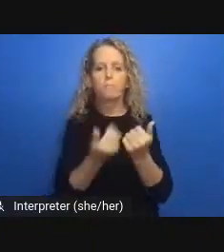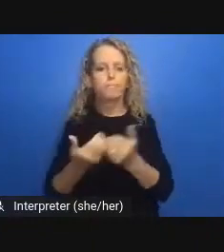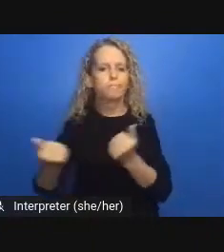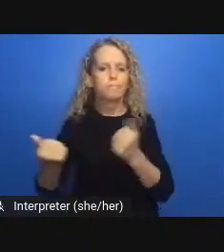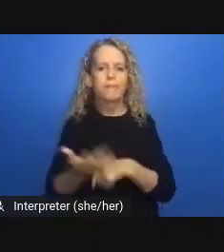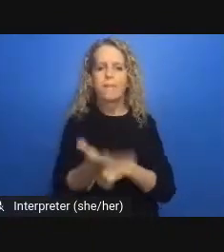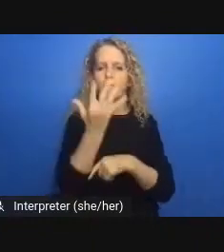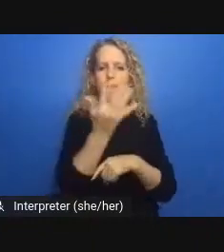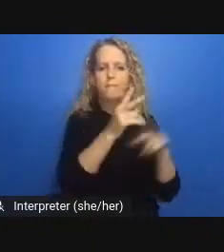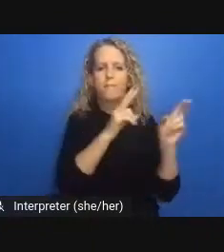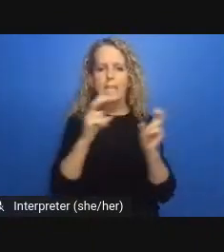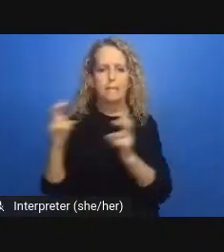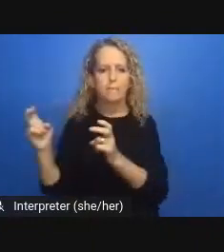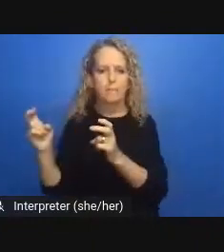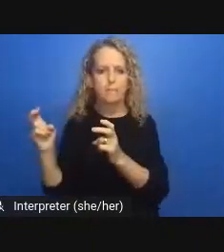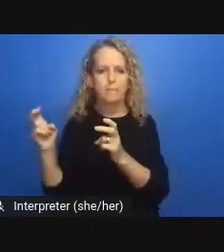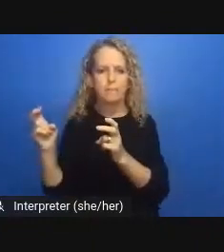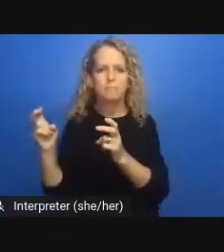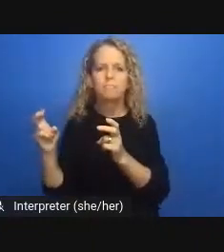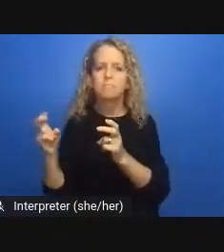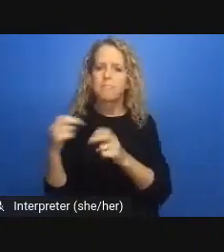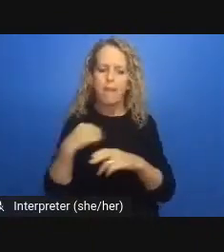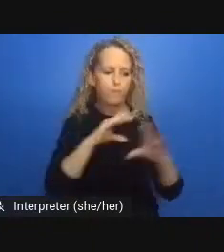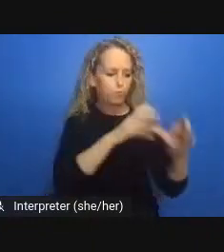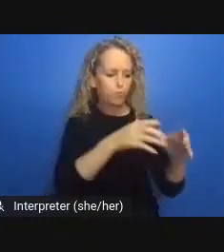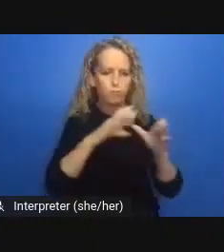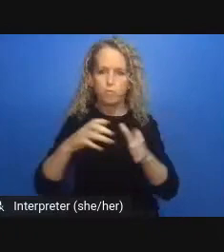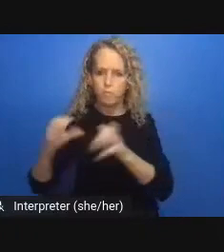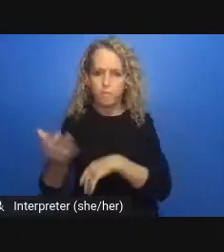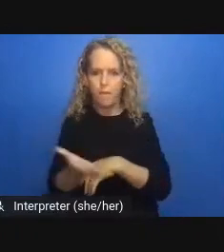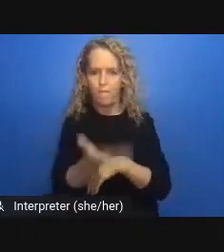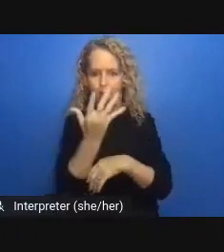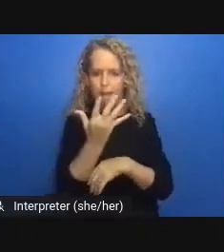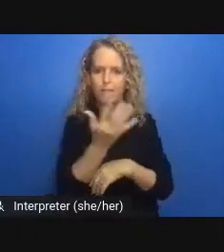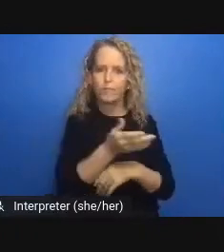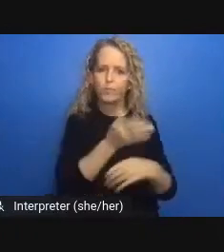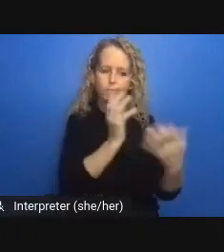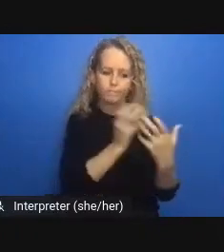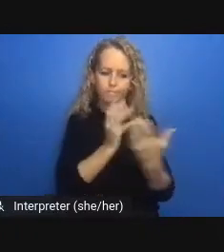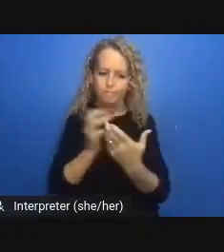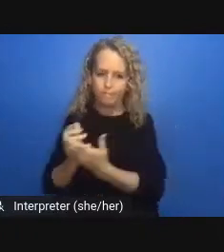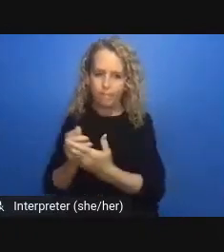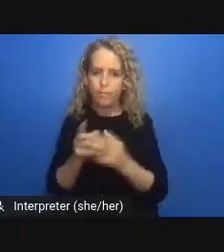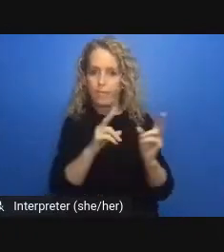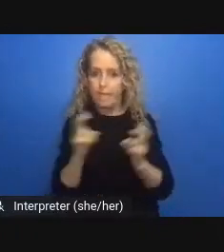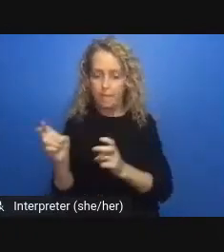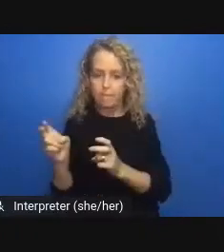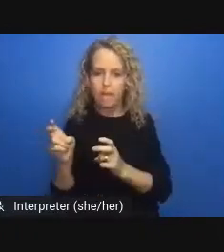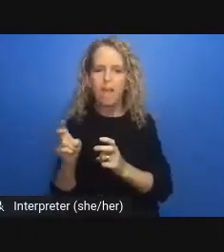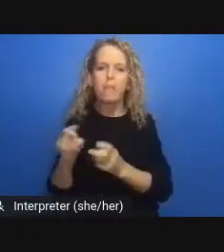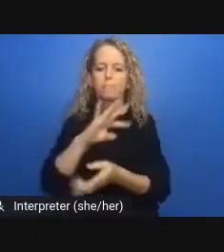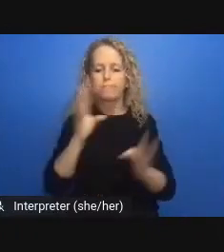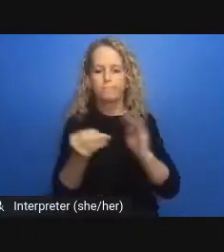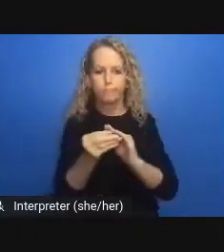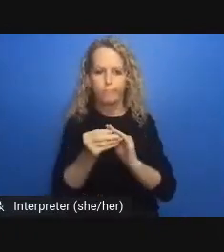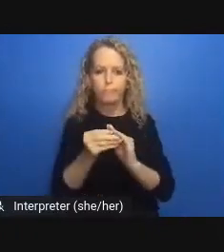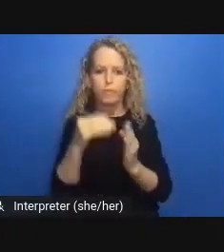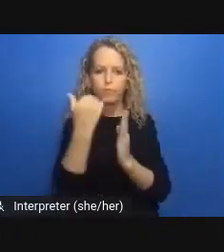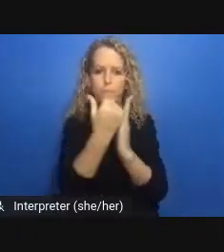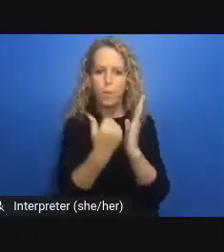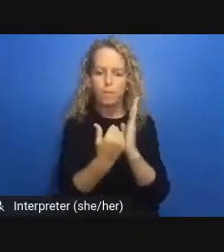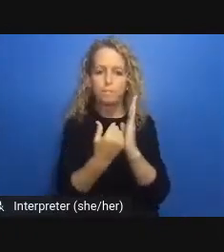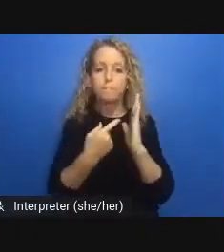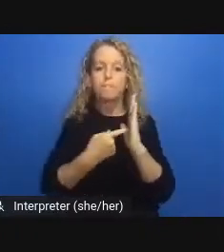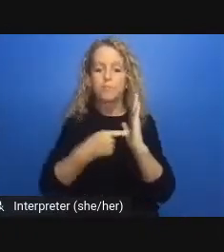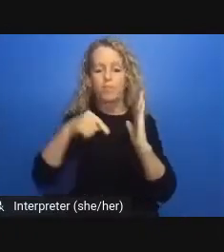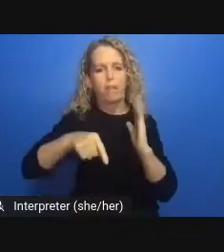themes. Every theme had a working group or a cluster that produced a report. And so this is the third panel discussion that we've